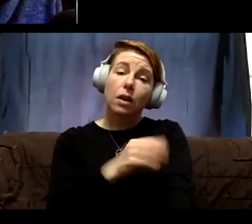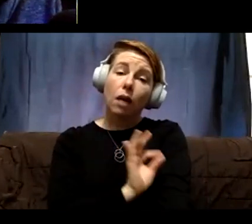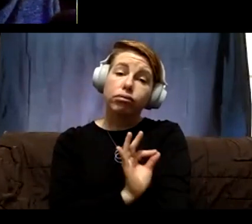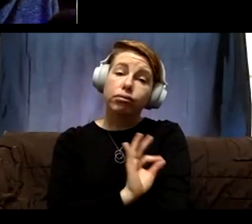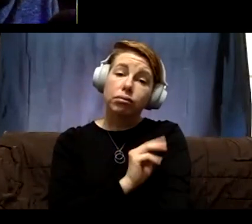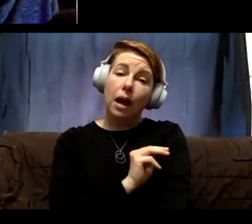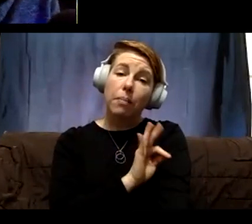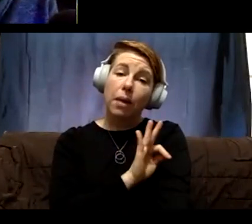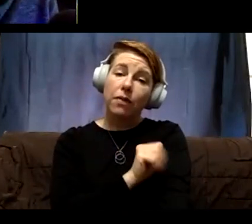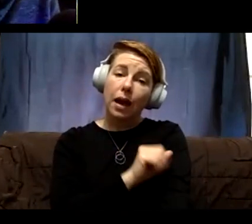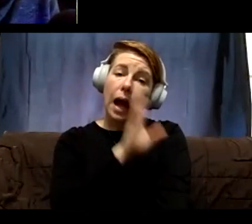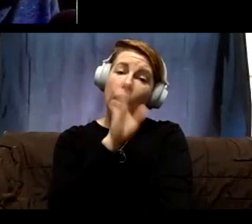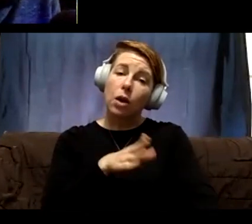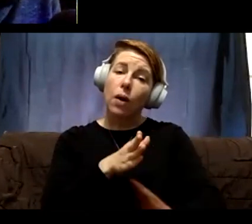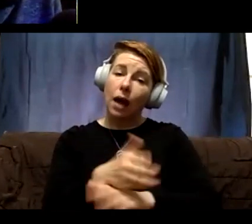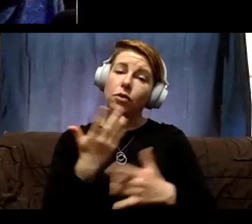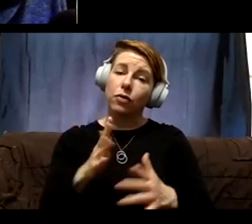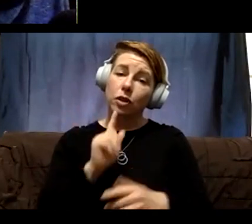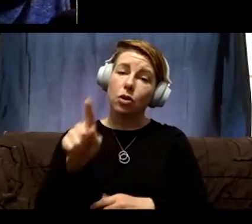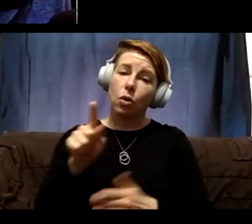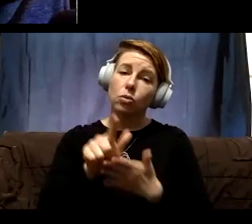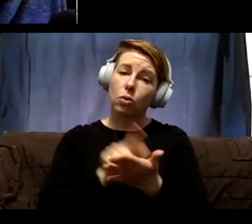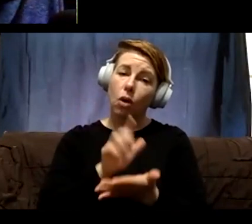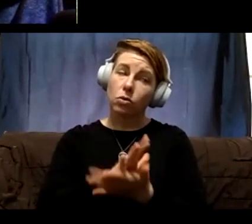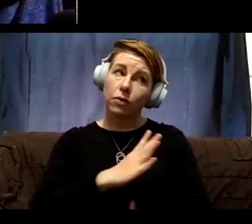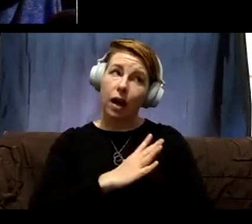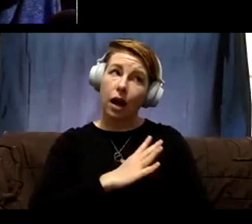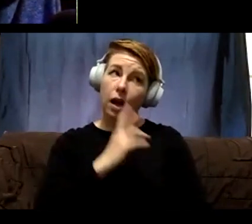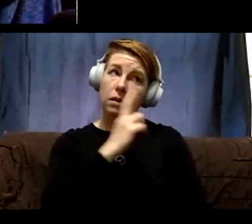know you're going to law school afterwards.